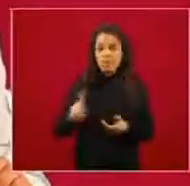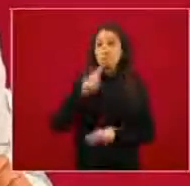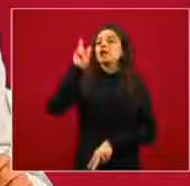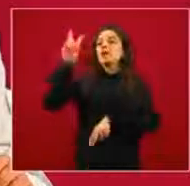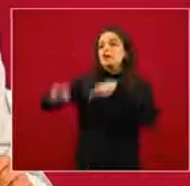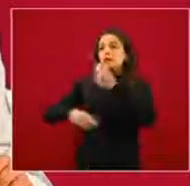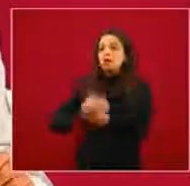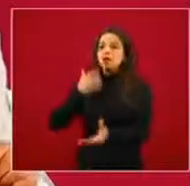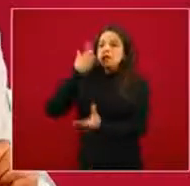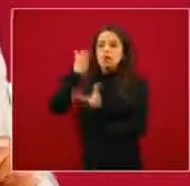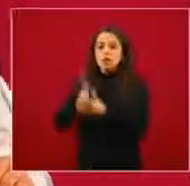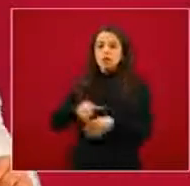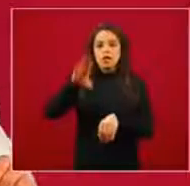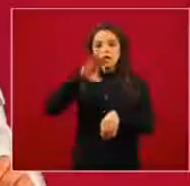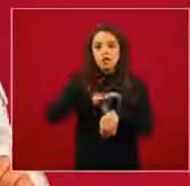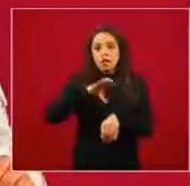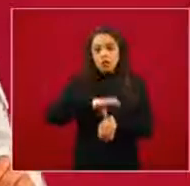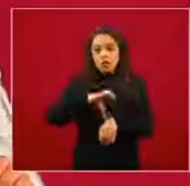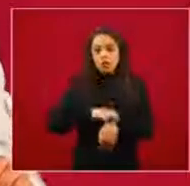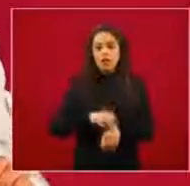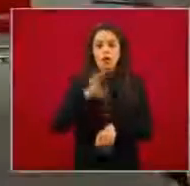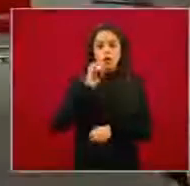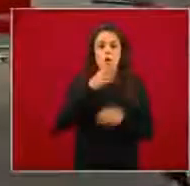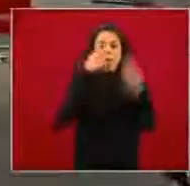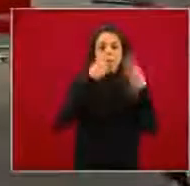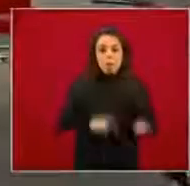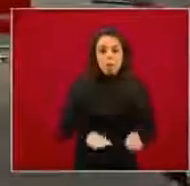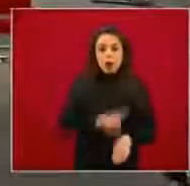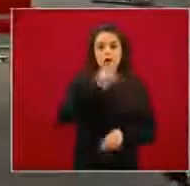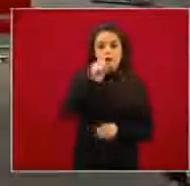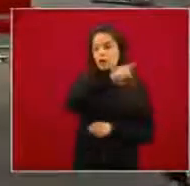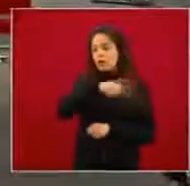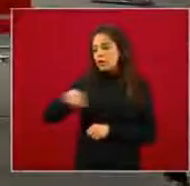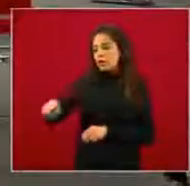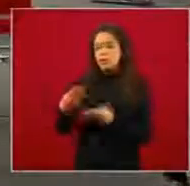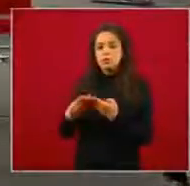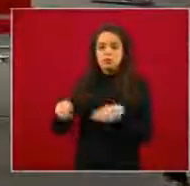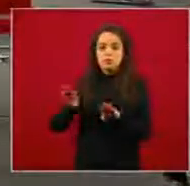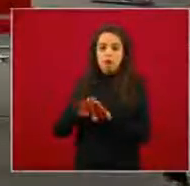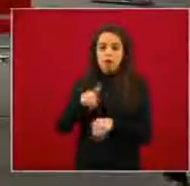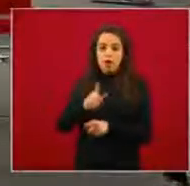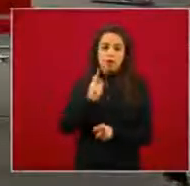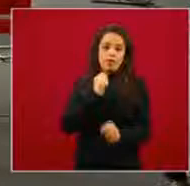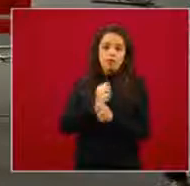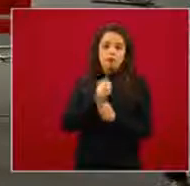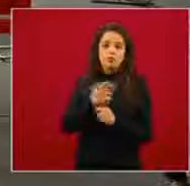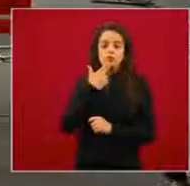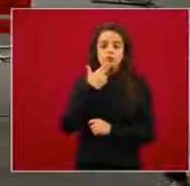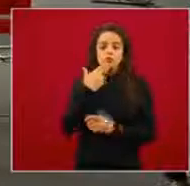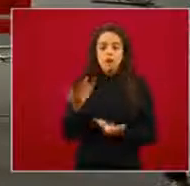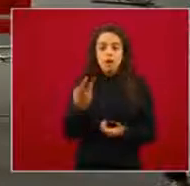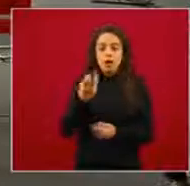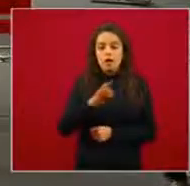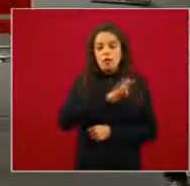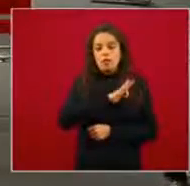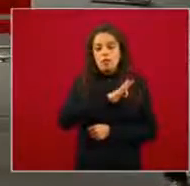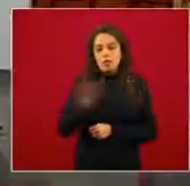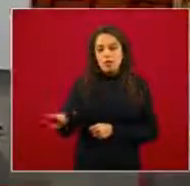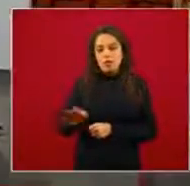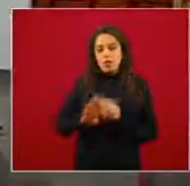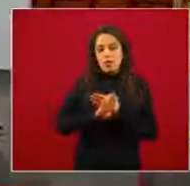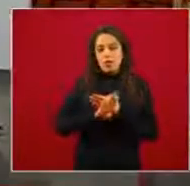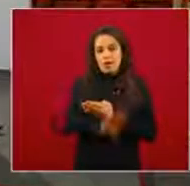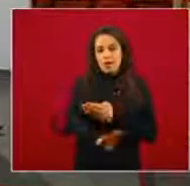minor symptoms go to the medical facility, then go to the bank and go back to their homes using